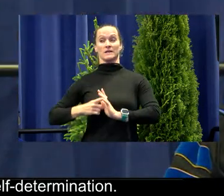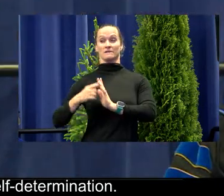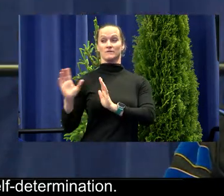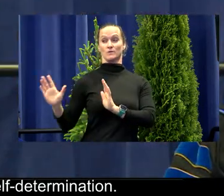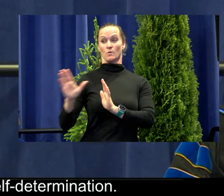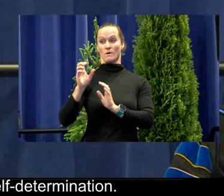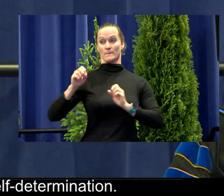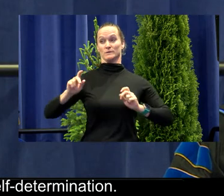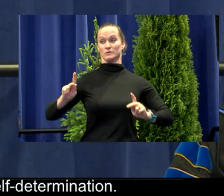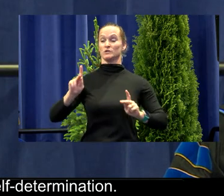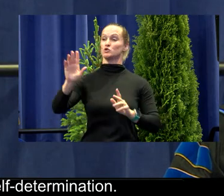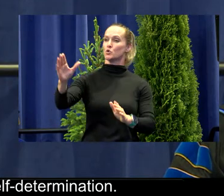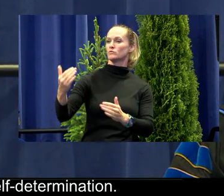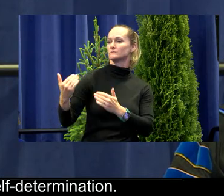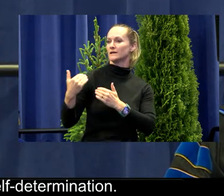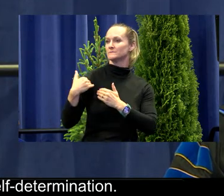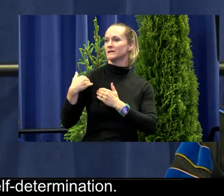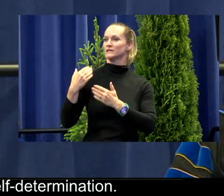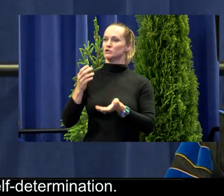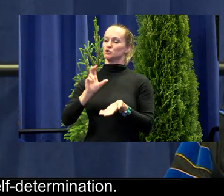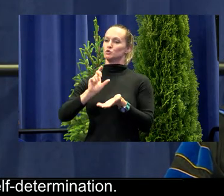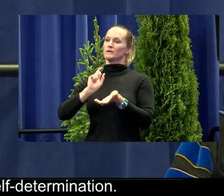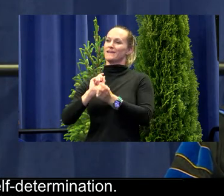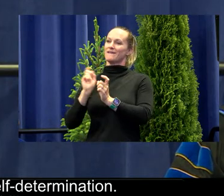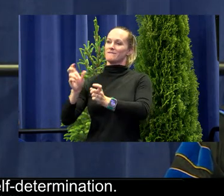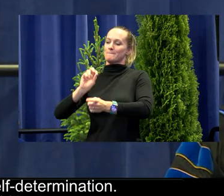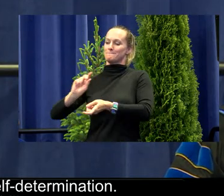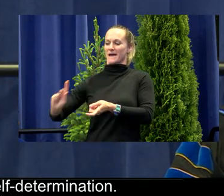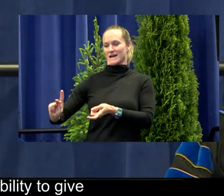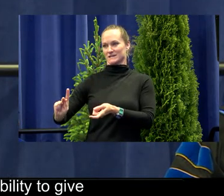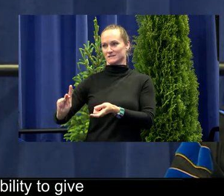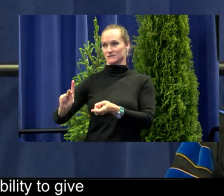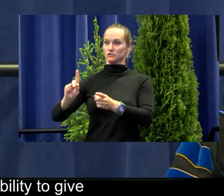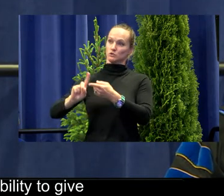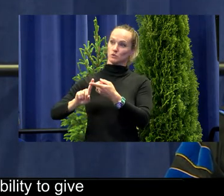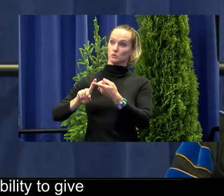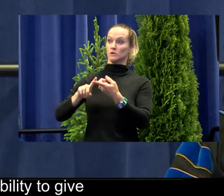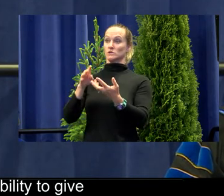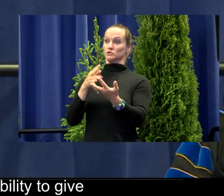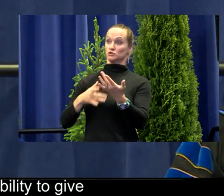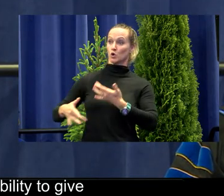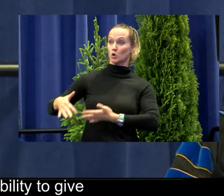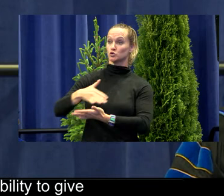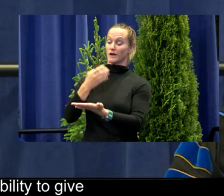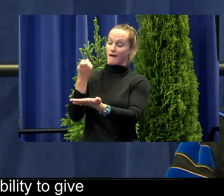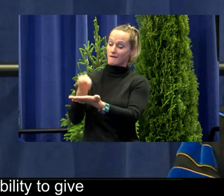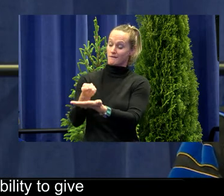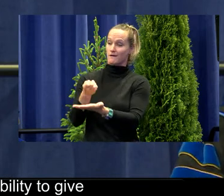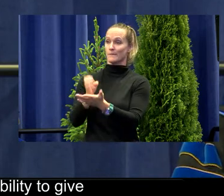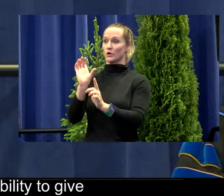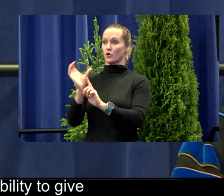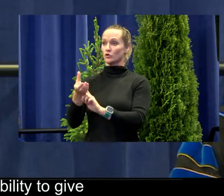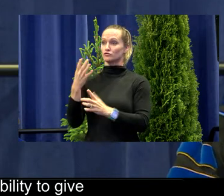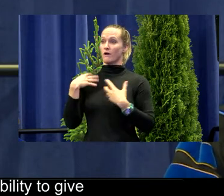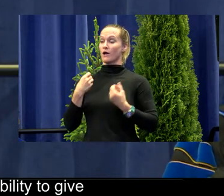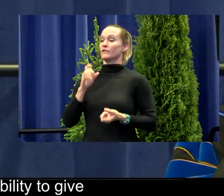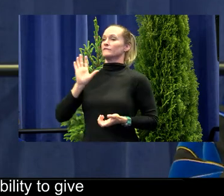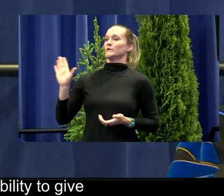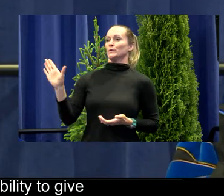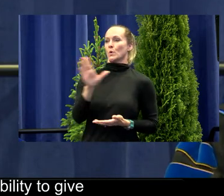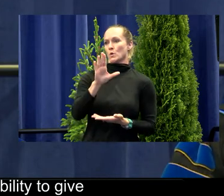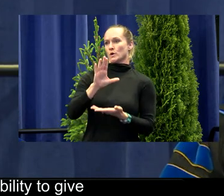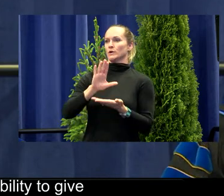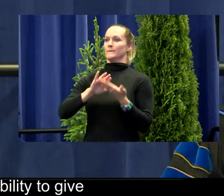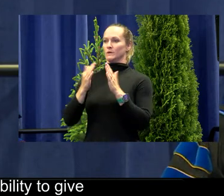your responsibility to give back, to contribute to the social, economic, and cultural health of your community,